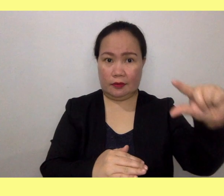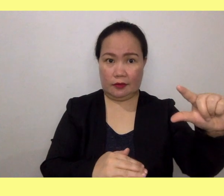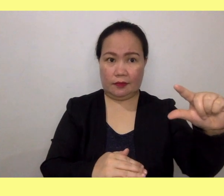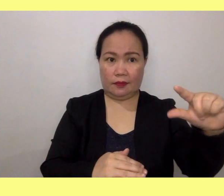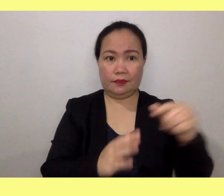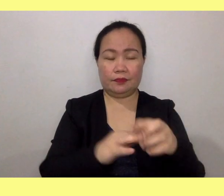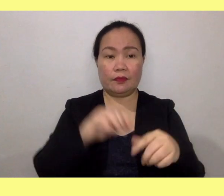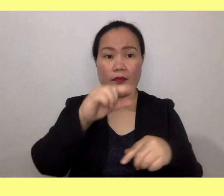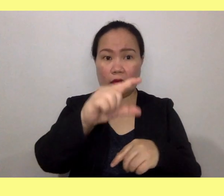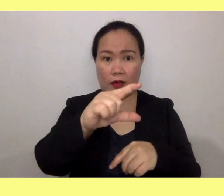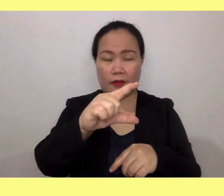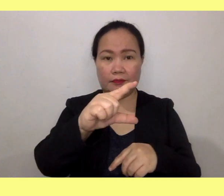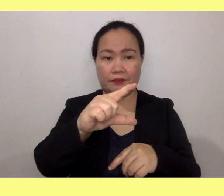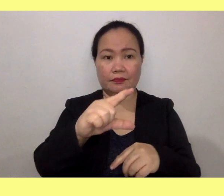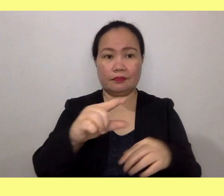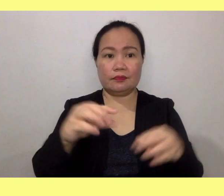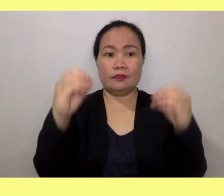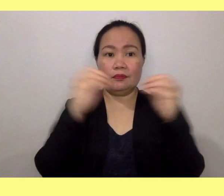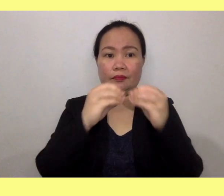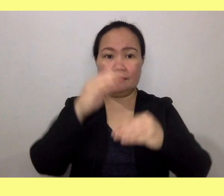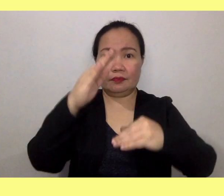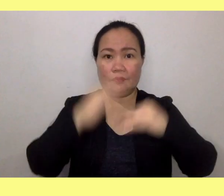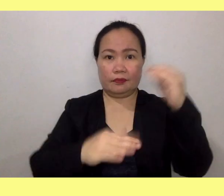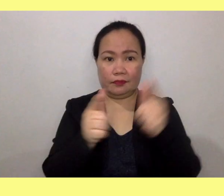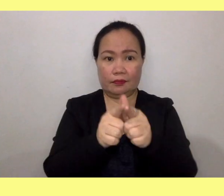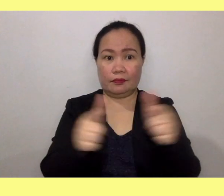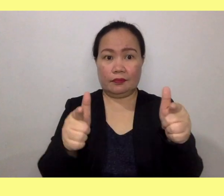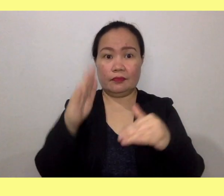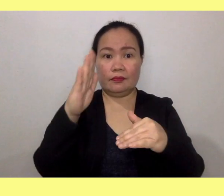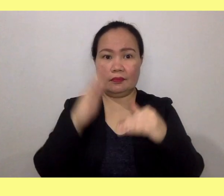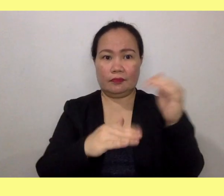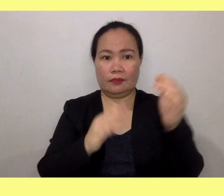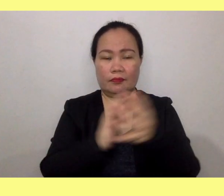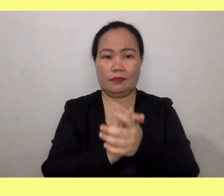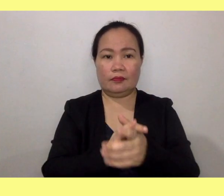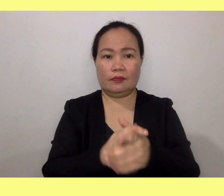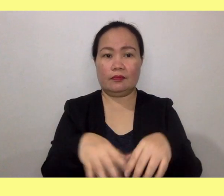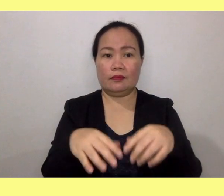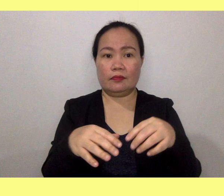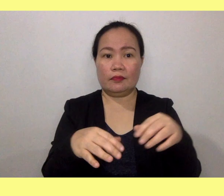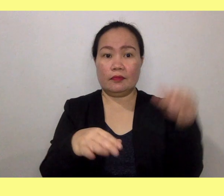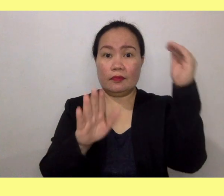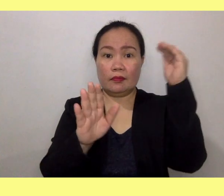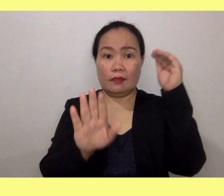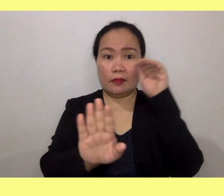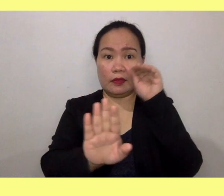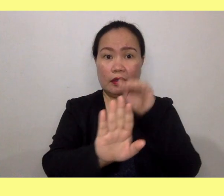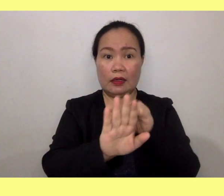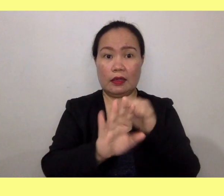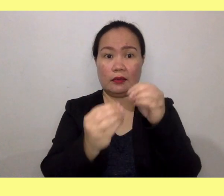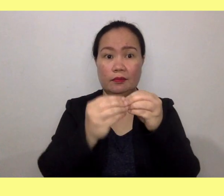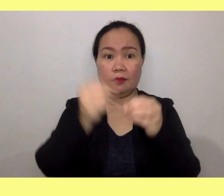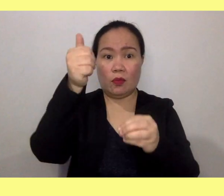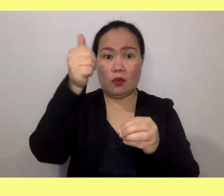than, ito po yun. Okay? Ito madalas to, yung at most, no more than,